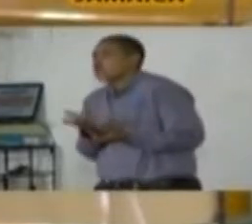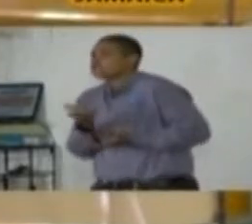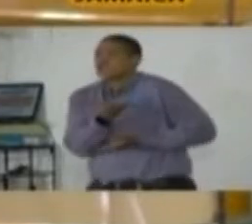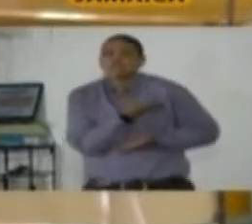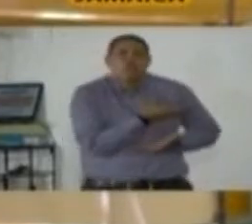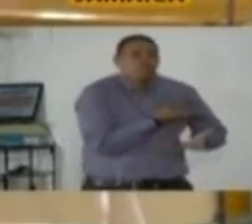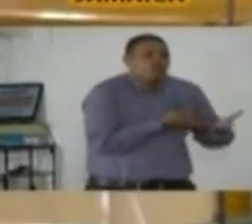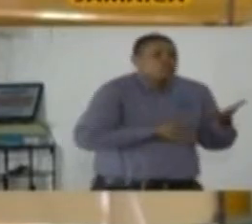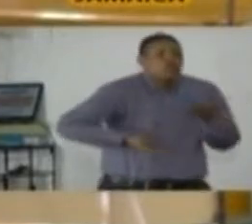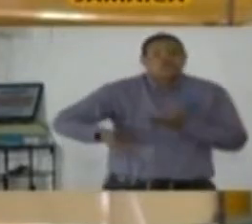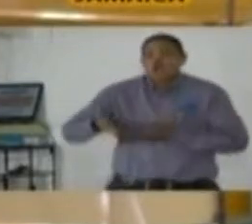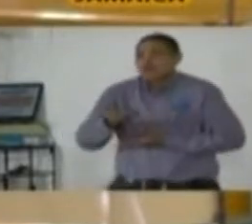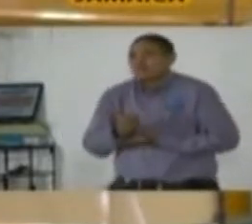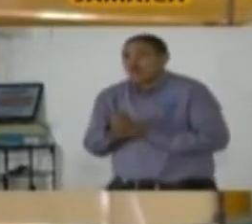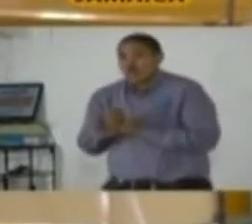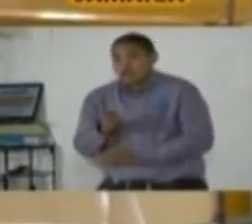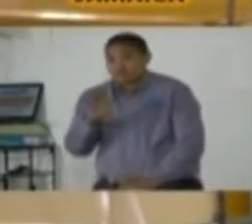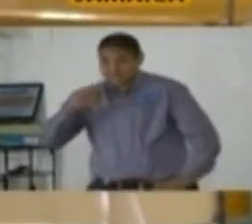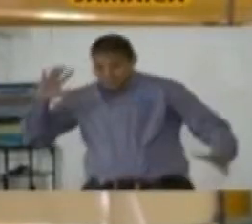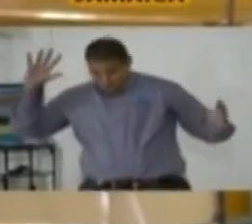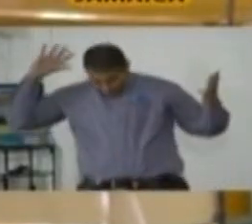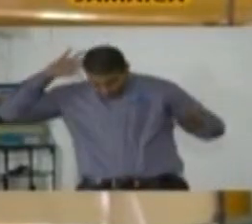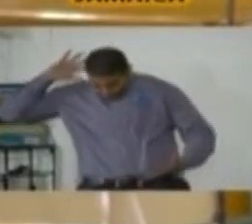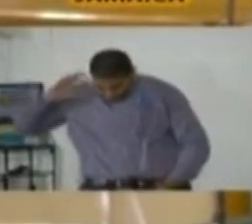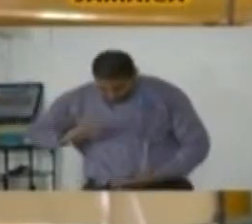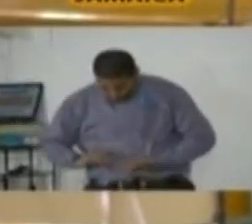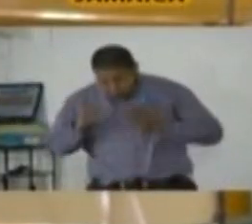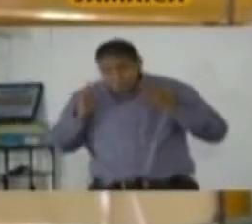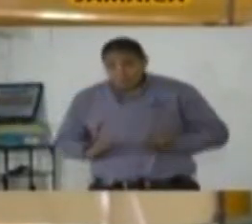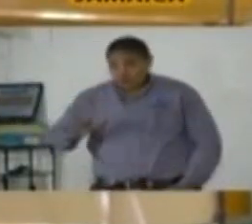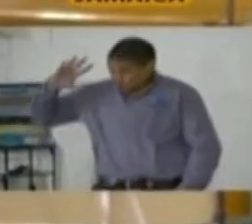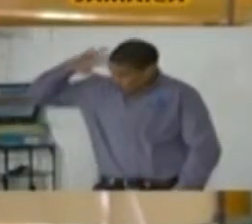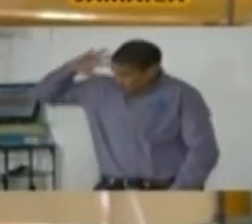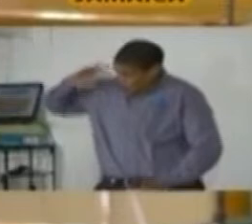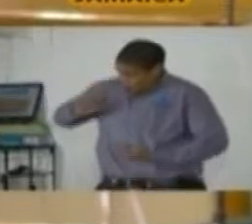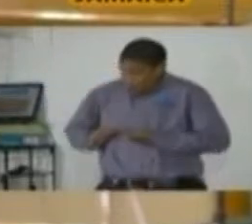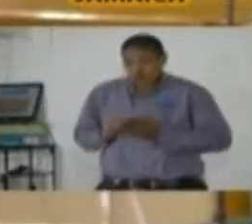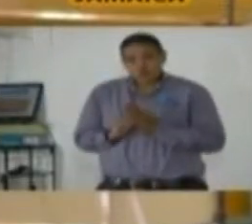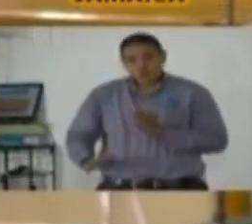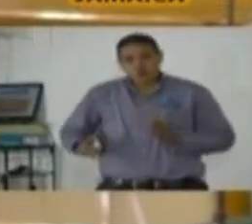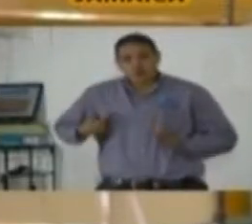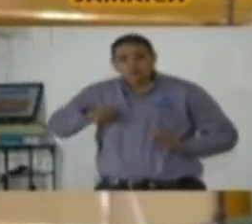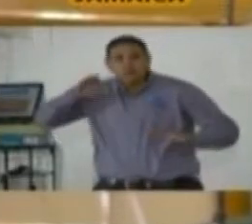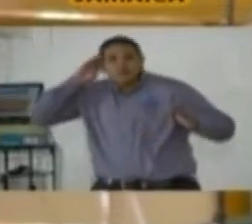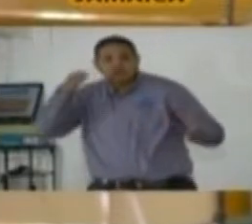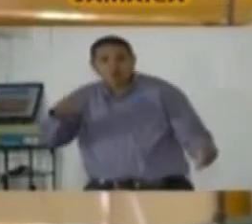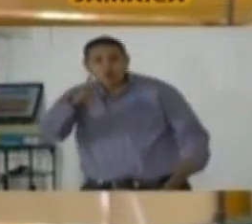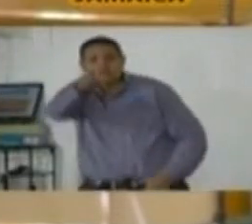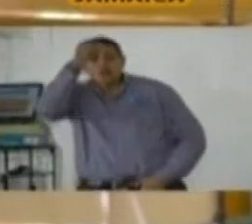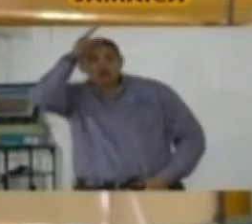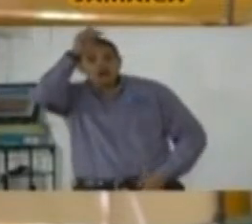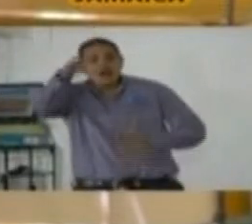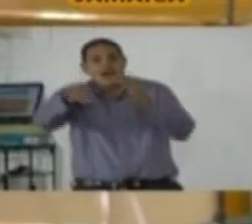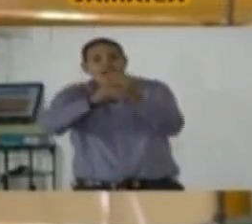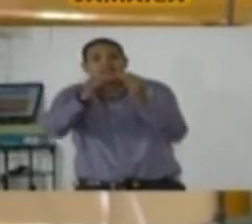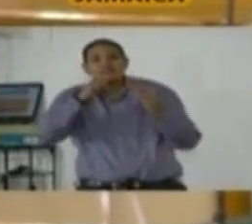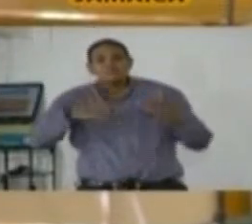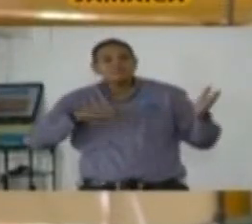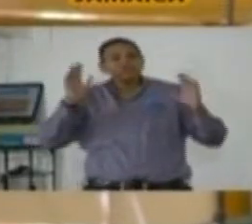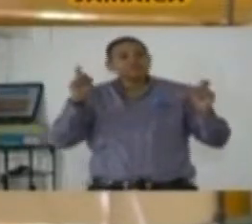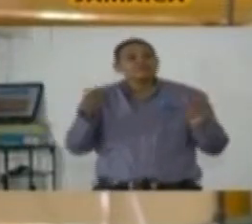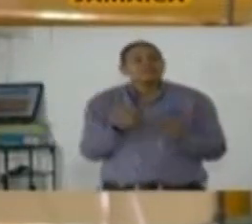whole person, the whole student with which we have to treat. All told, Madam Speaker, the government's